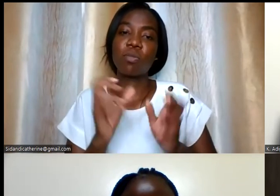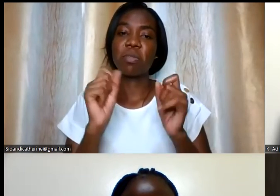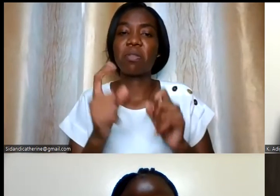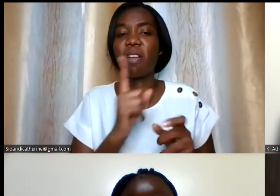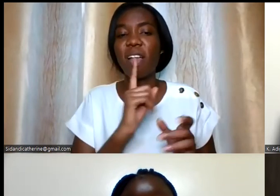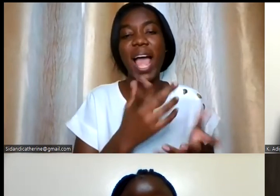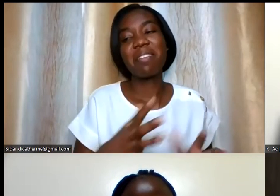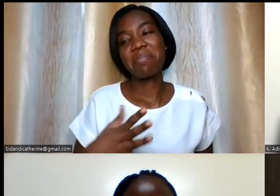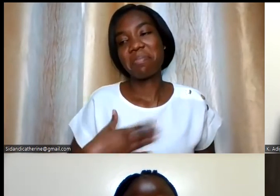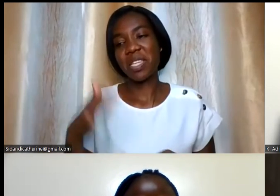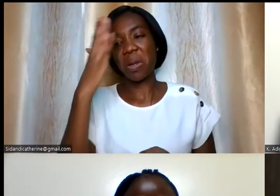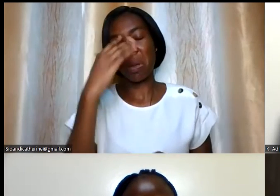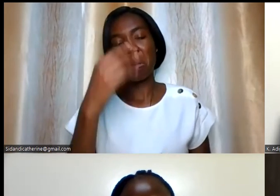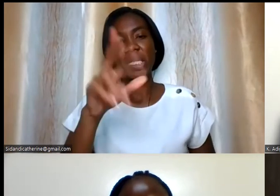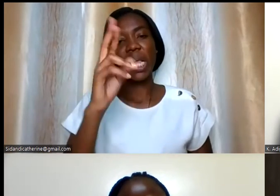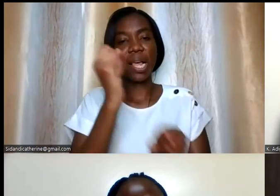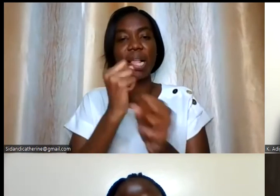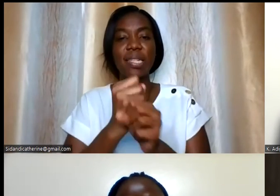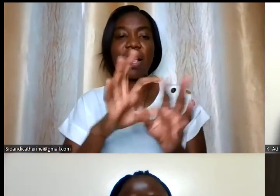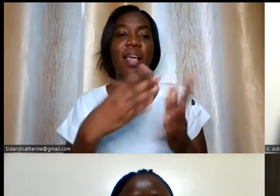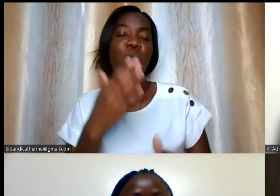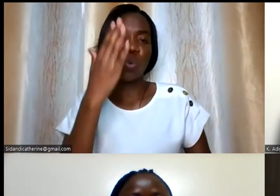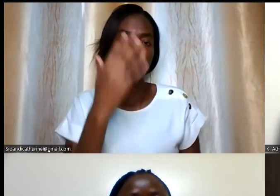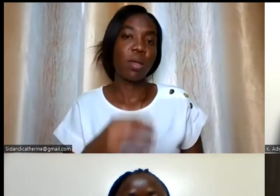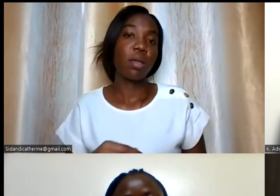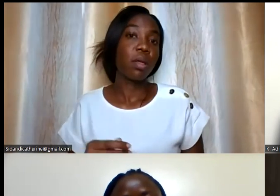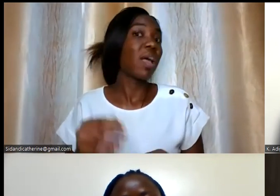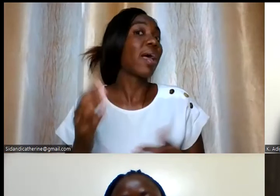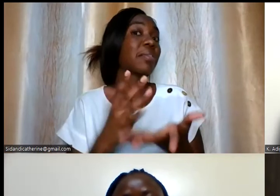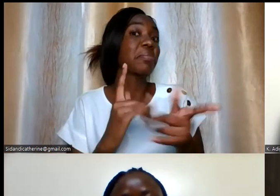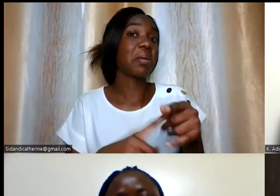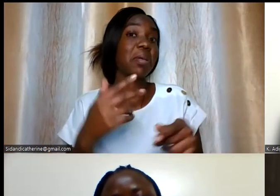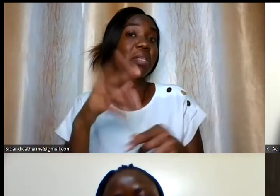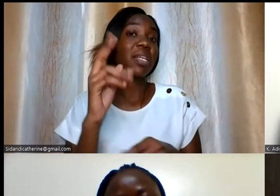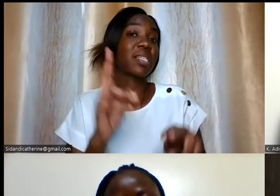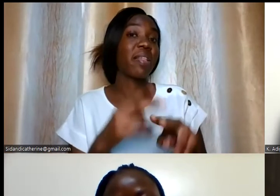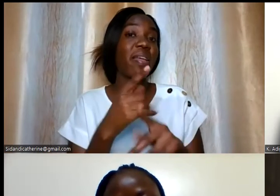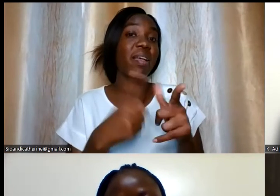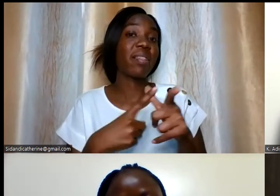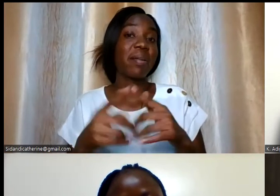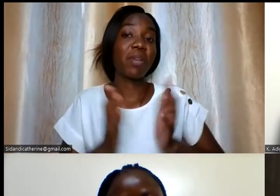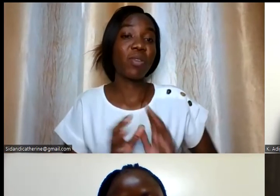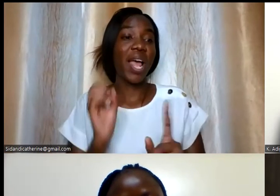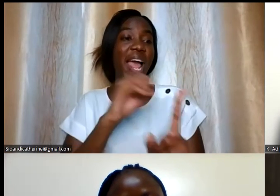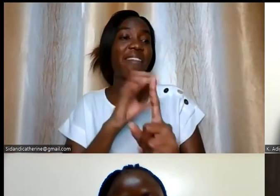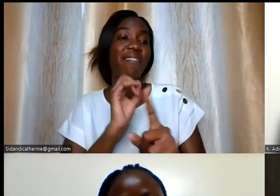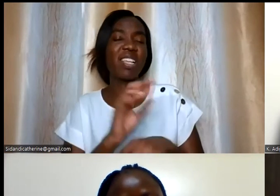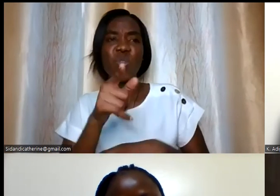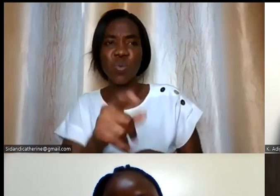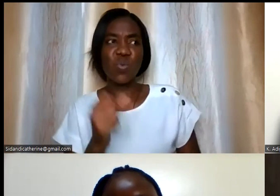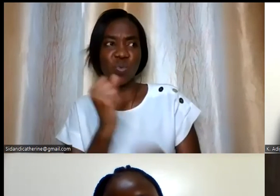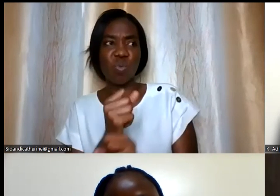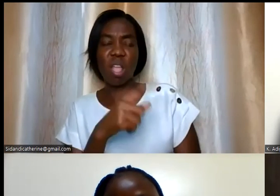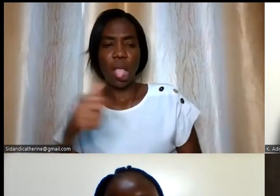done. In fact, the HR will be seated there and everybody is advising them on how they're supposed to do their job. And in their heads, they're